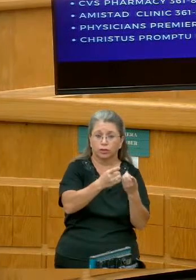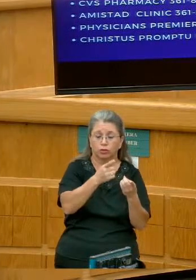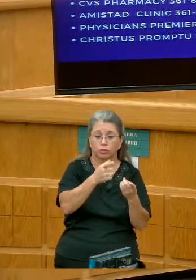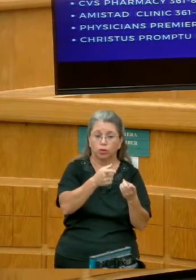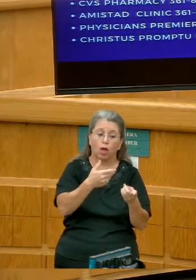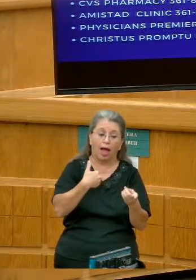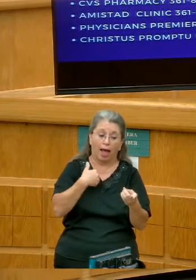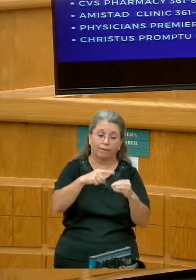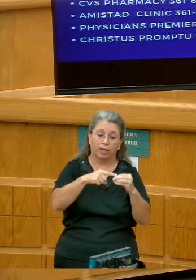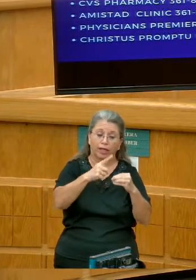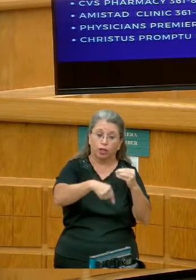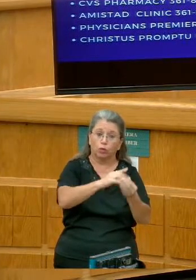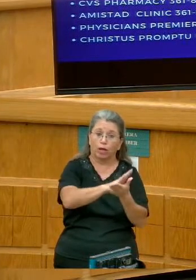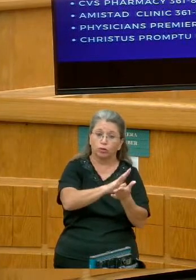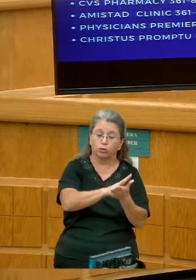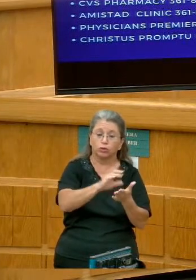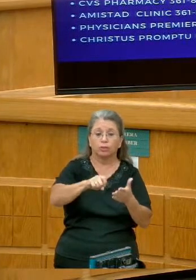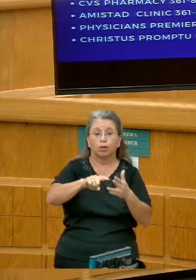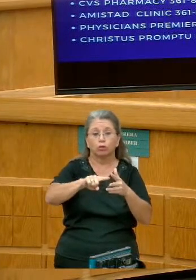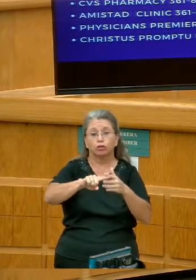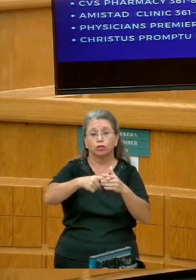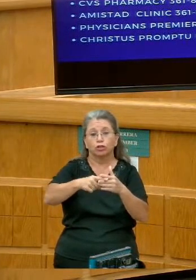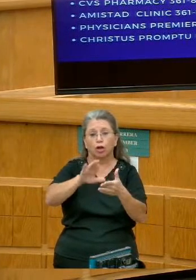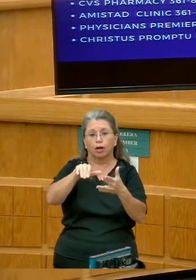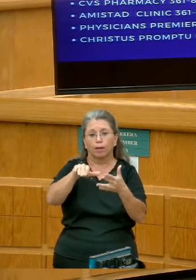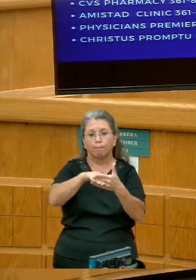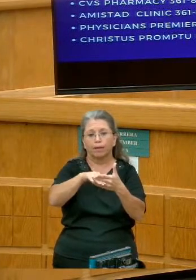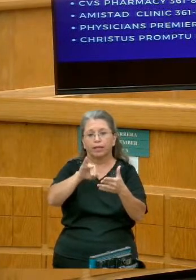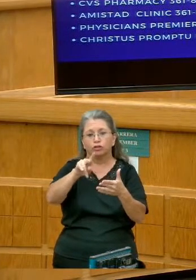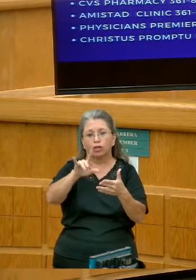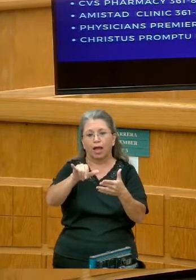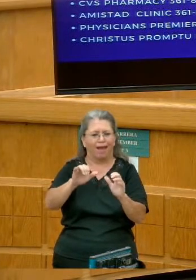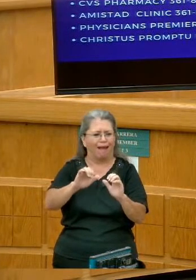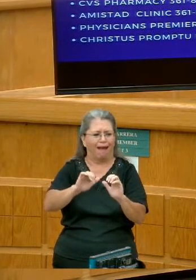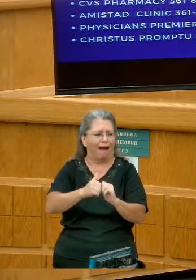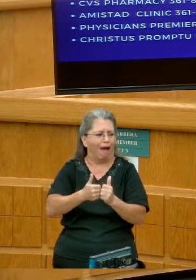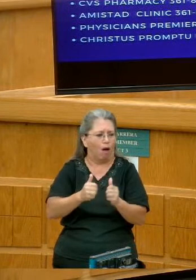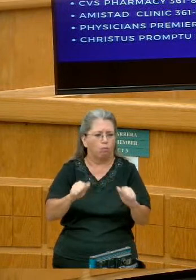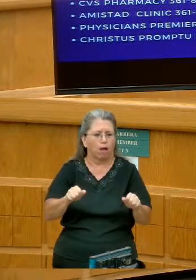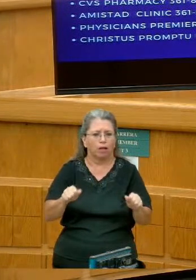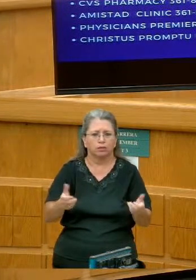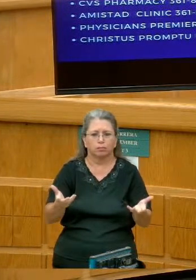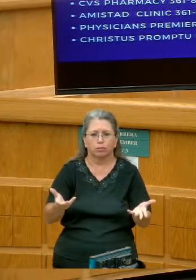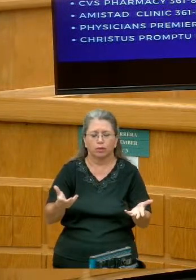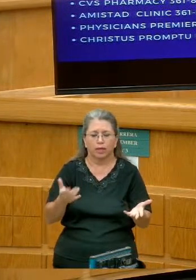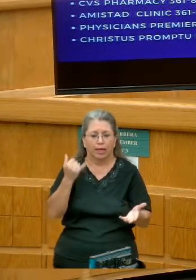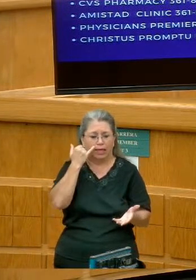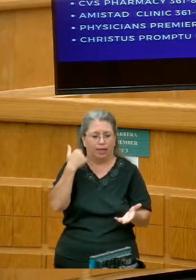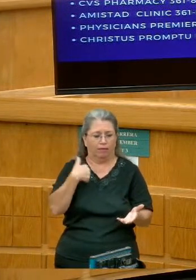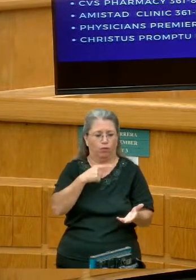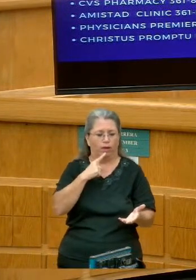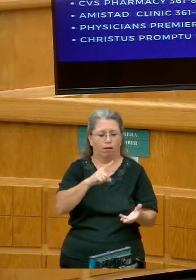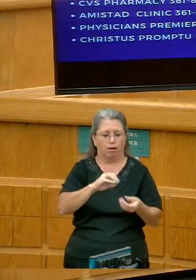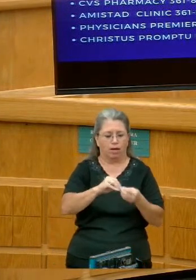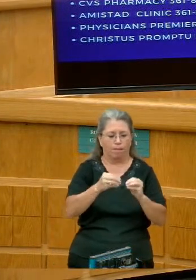school who are going to start mid-July. How could we possibly start in mid-July if we are the number one